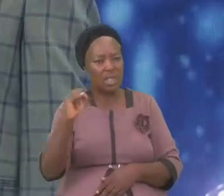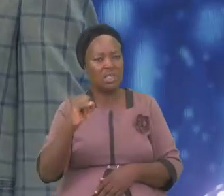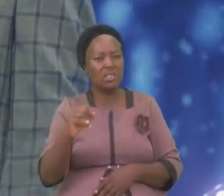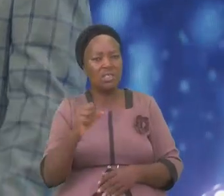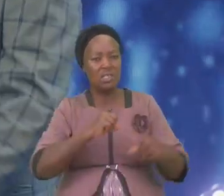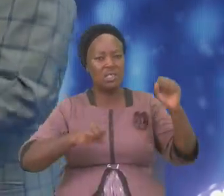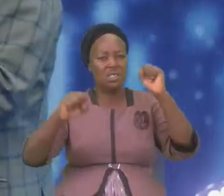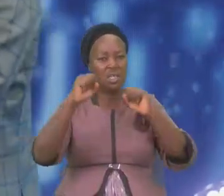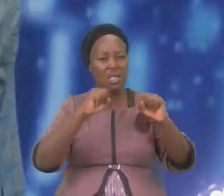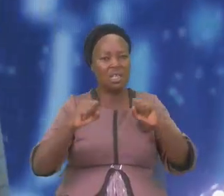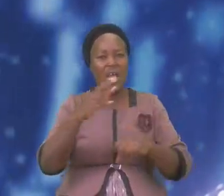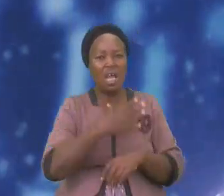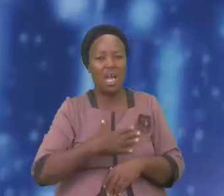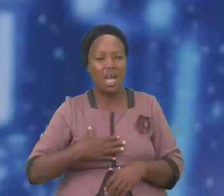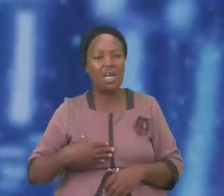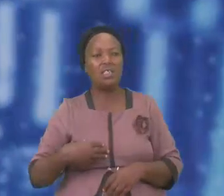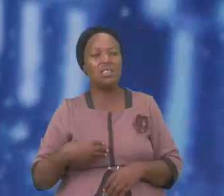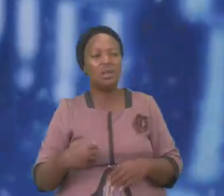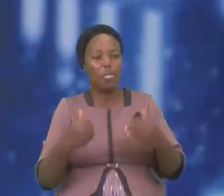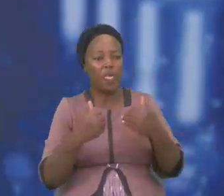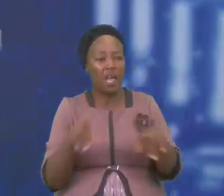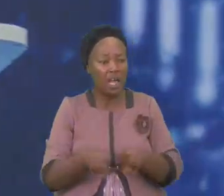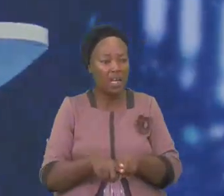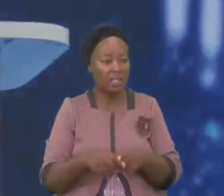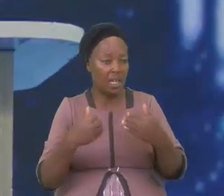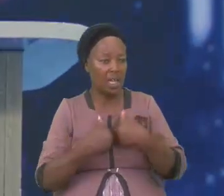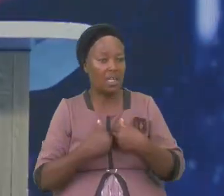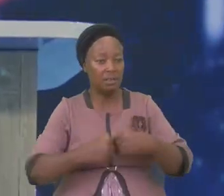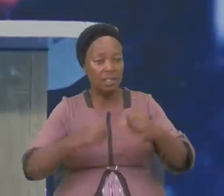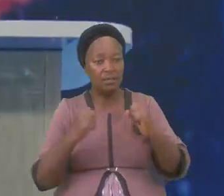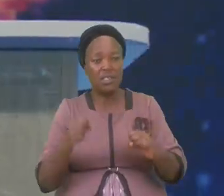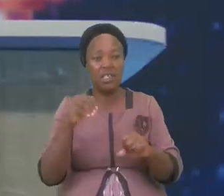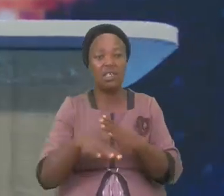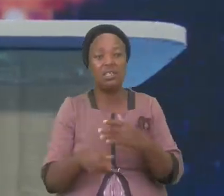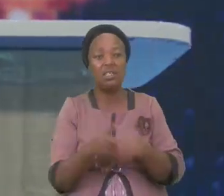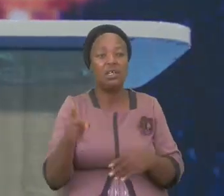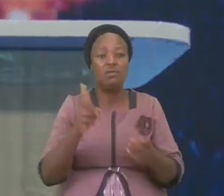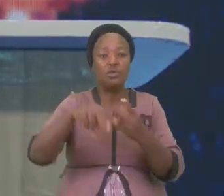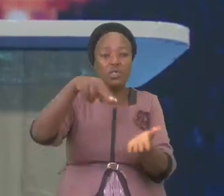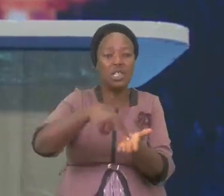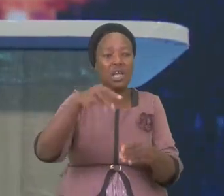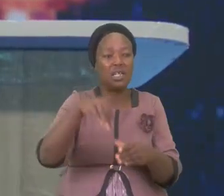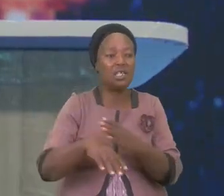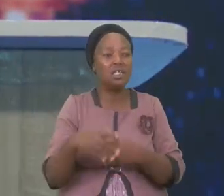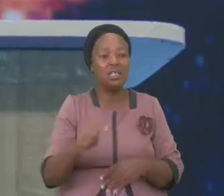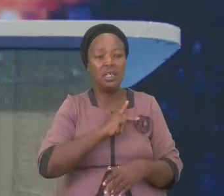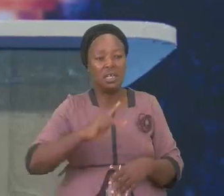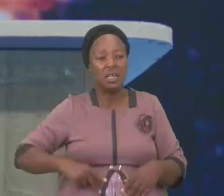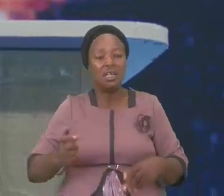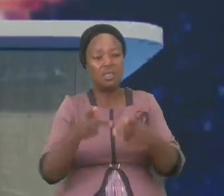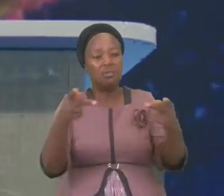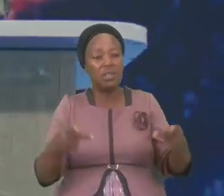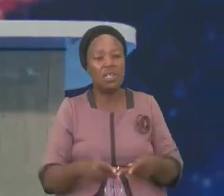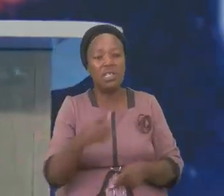and whom they might teach. They might teach the learning and the